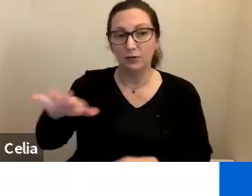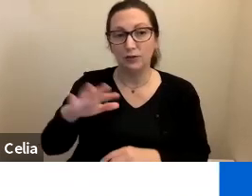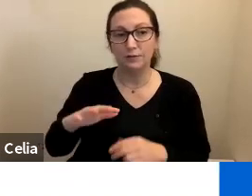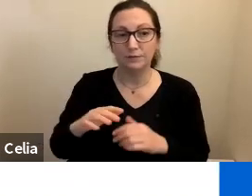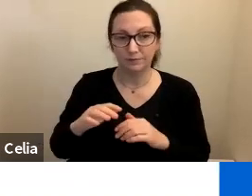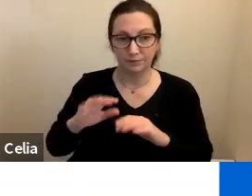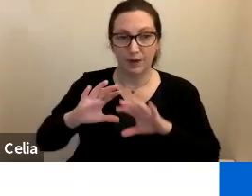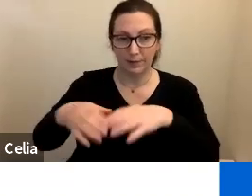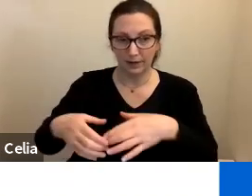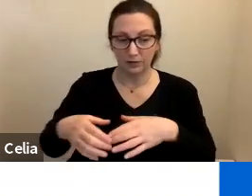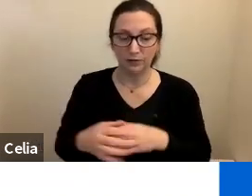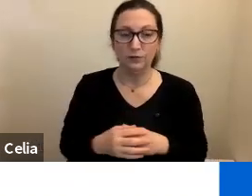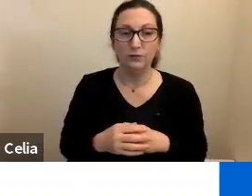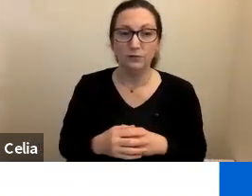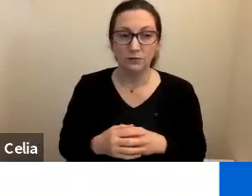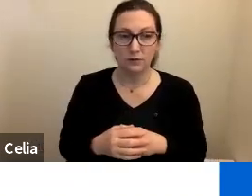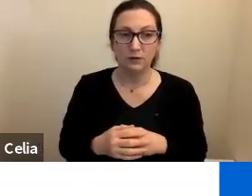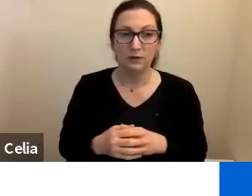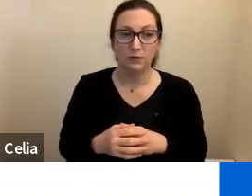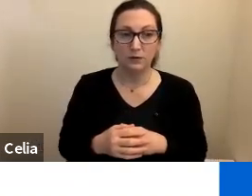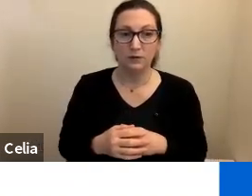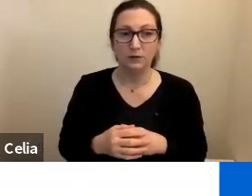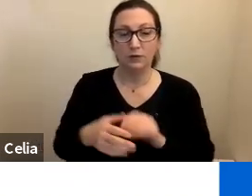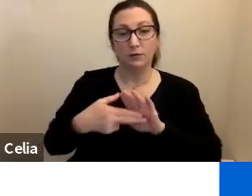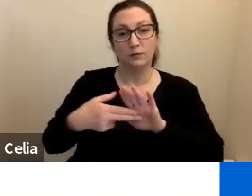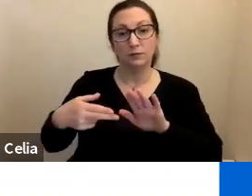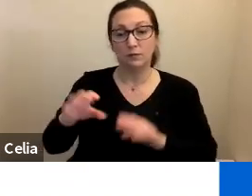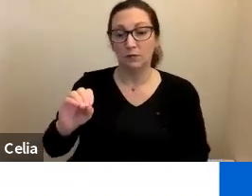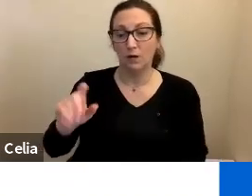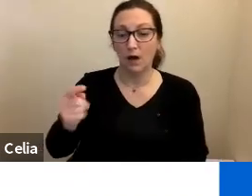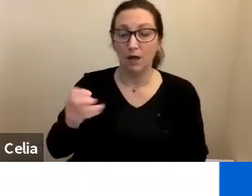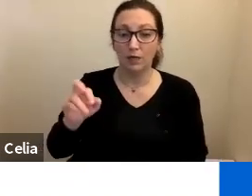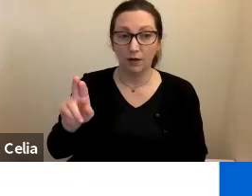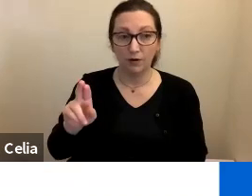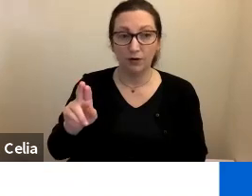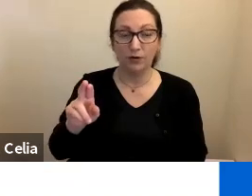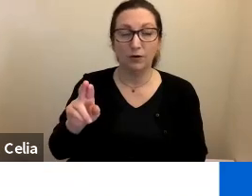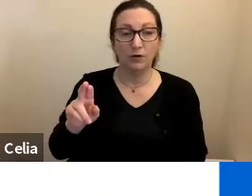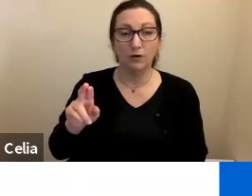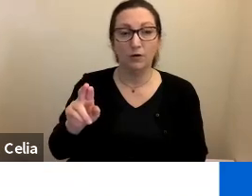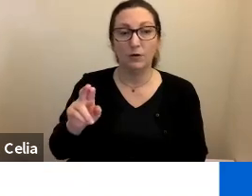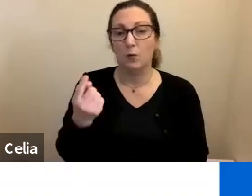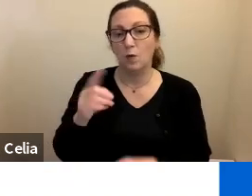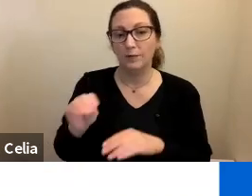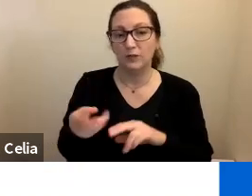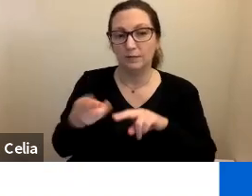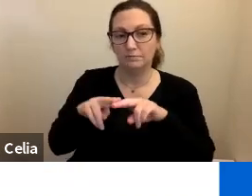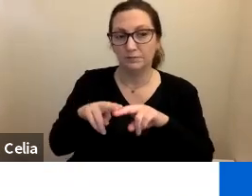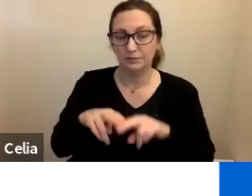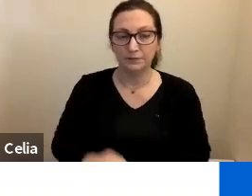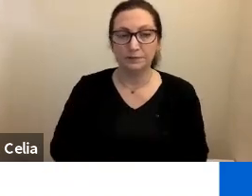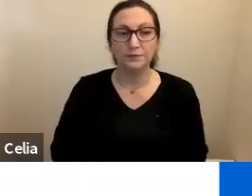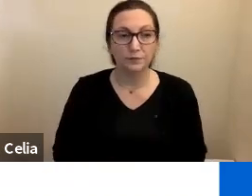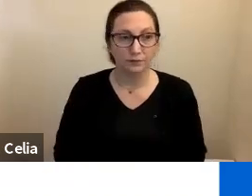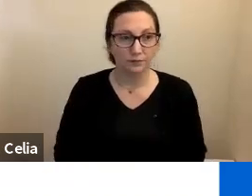student population. Students classified who we classified as other had a 1% increase here as well.